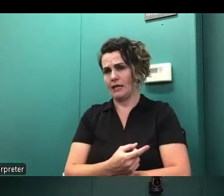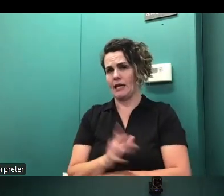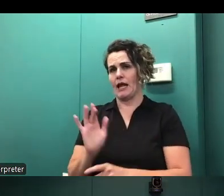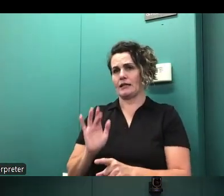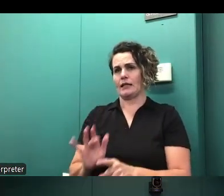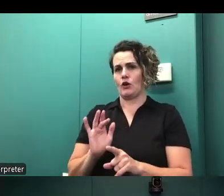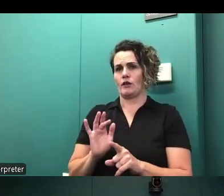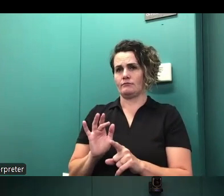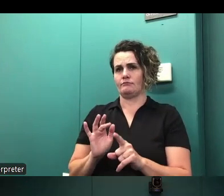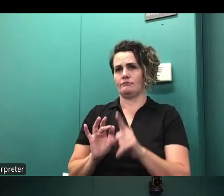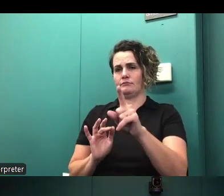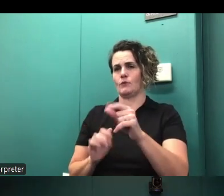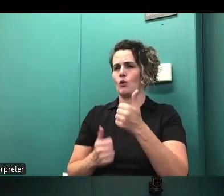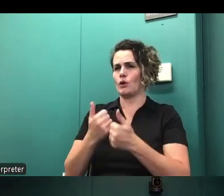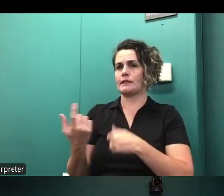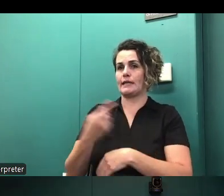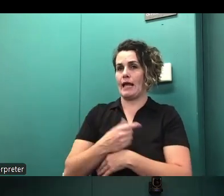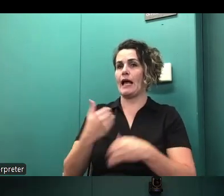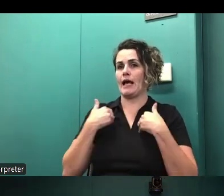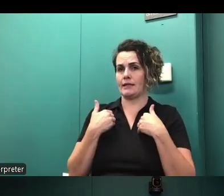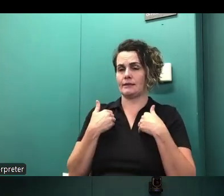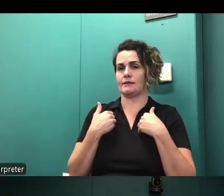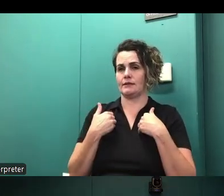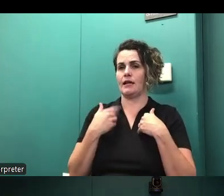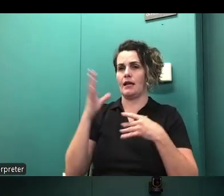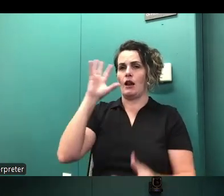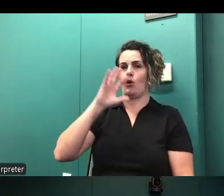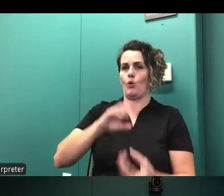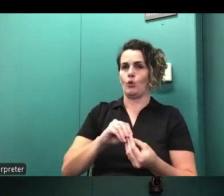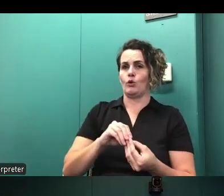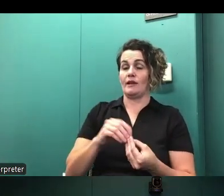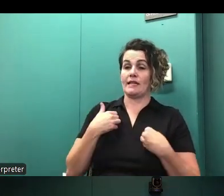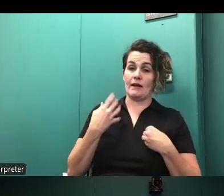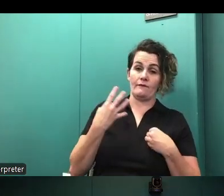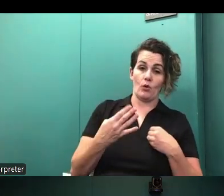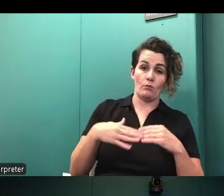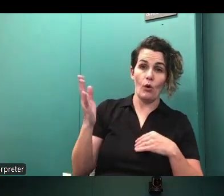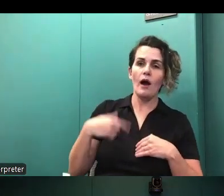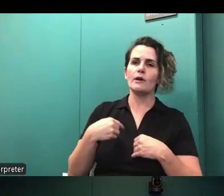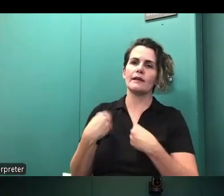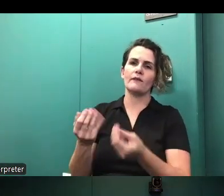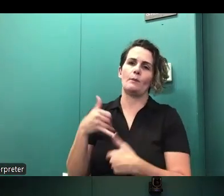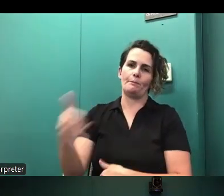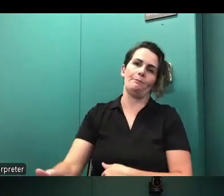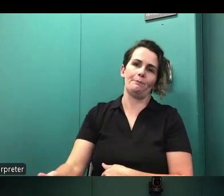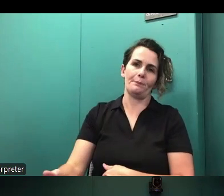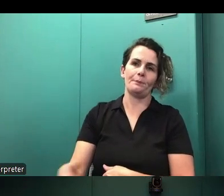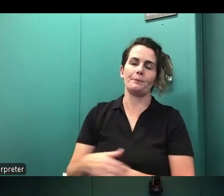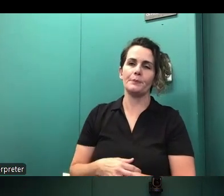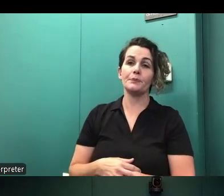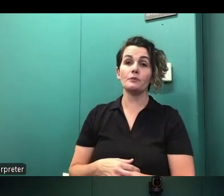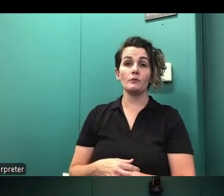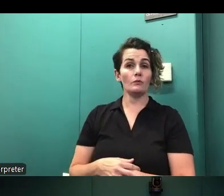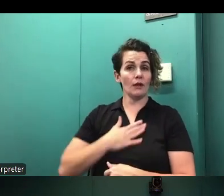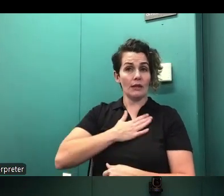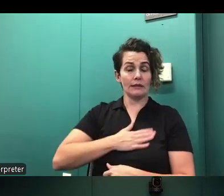on these, which days they had it, and then you can put the total. If she had it 4 days or more, I'd give her a prize. Will you